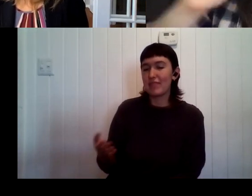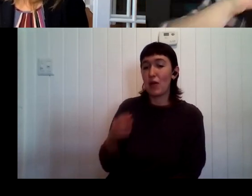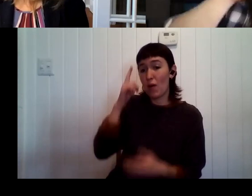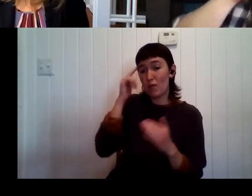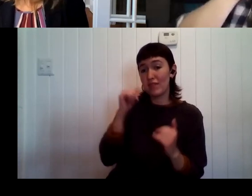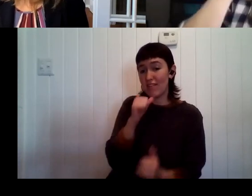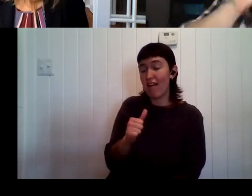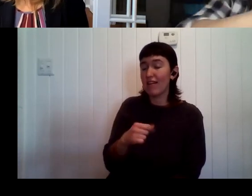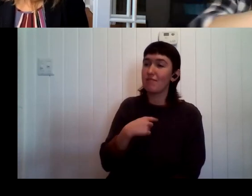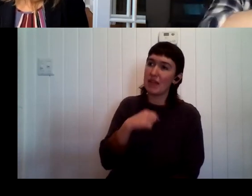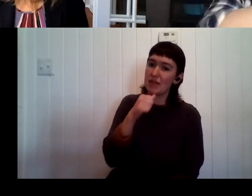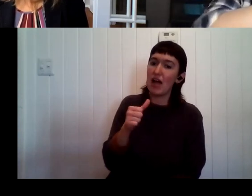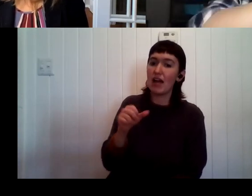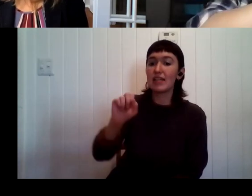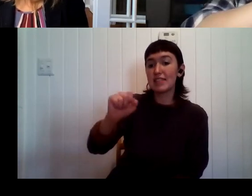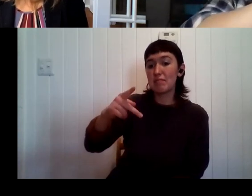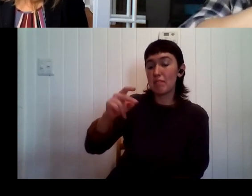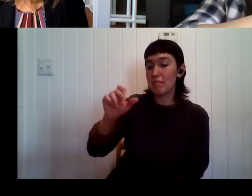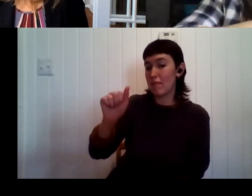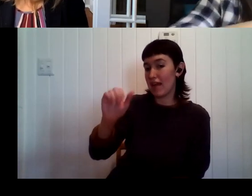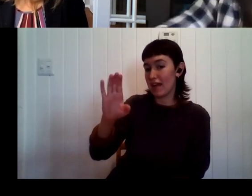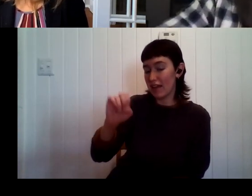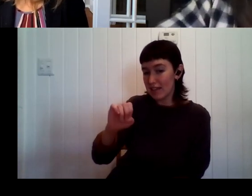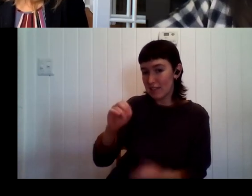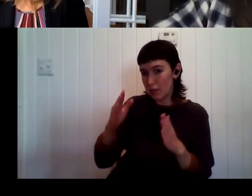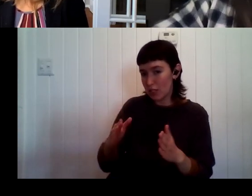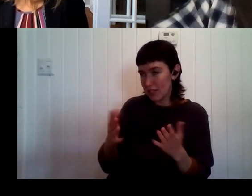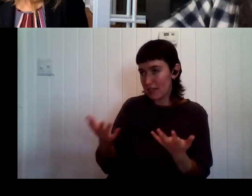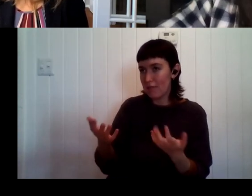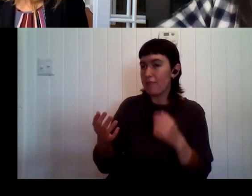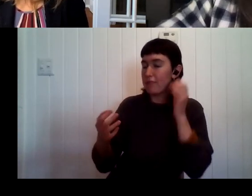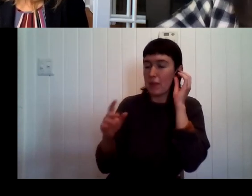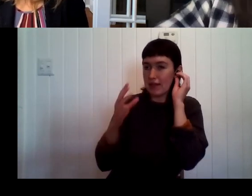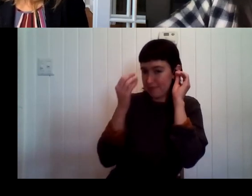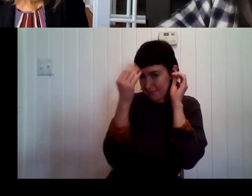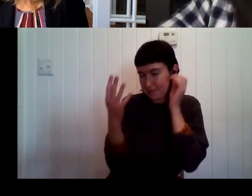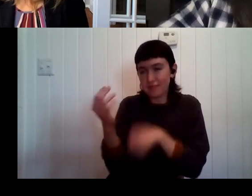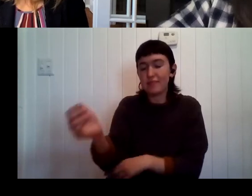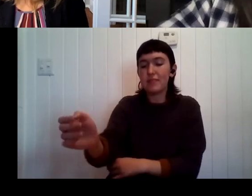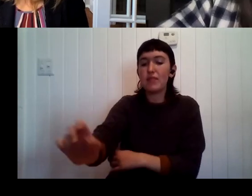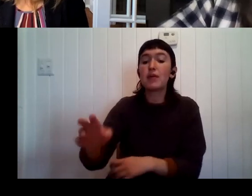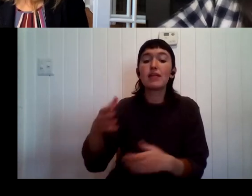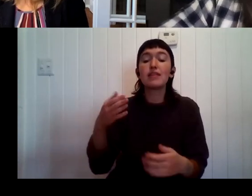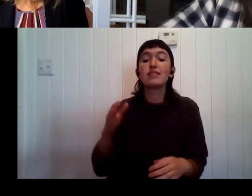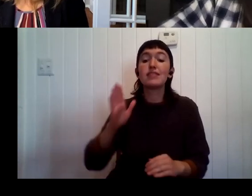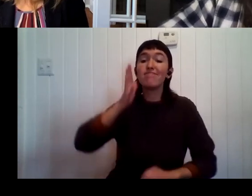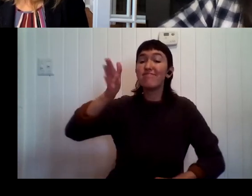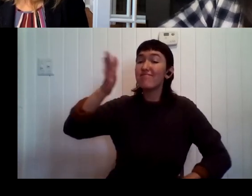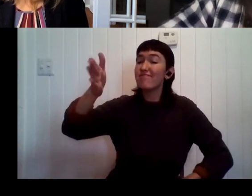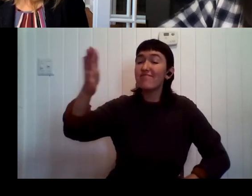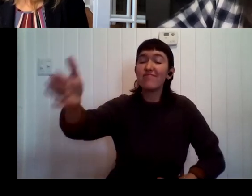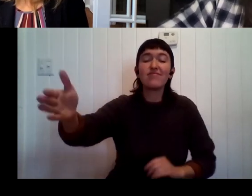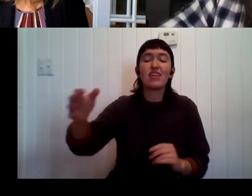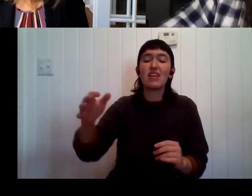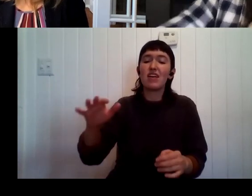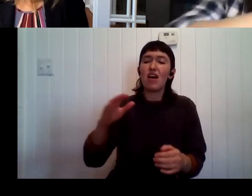this with a grain of salt. But eventually the sun's going to get a little bit bigger. This is eventually like so far away that it's not a thing that you or I need